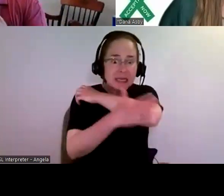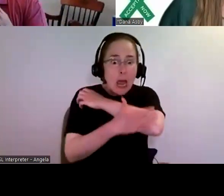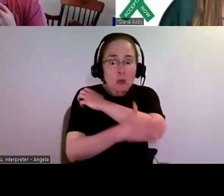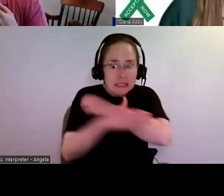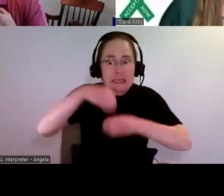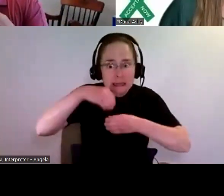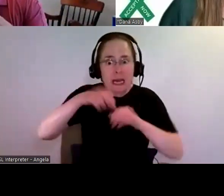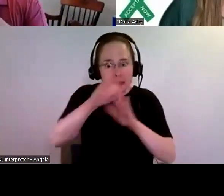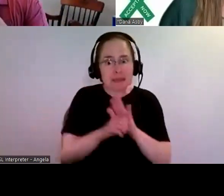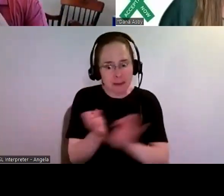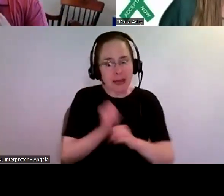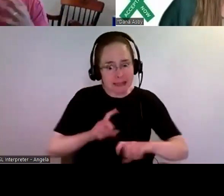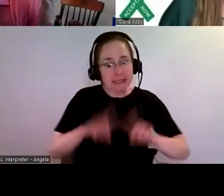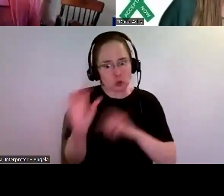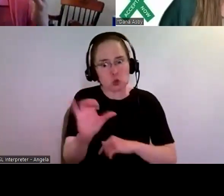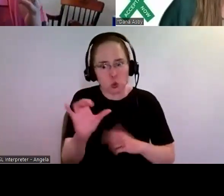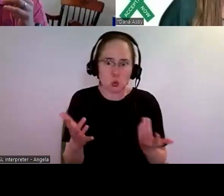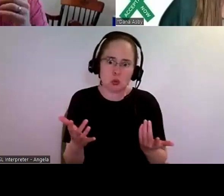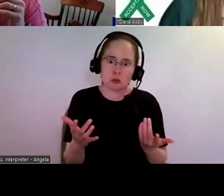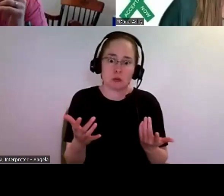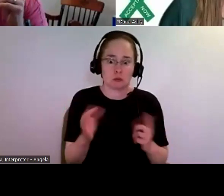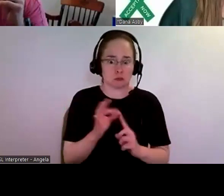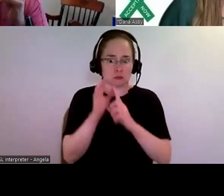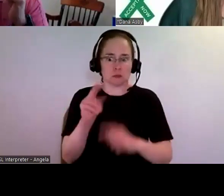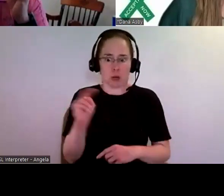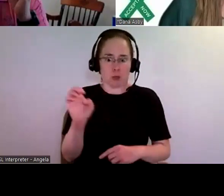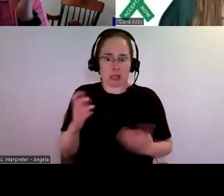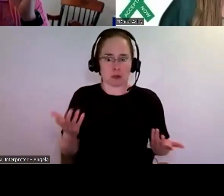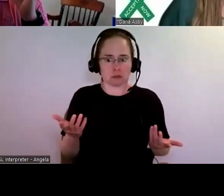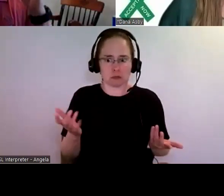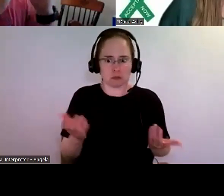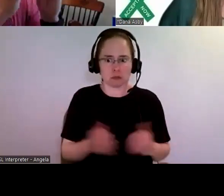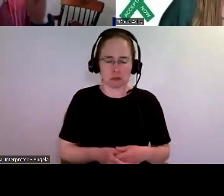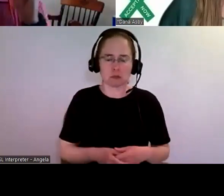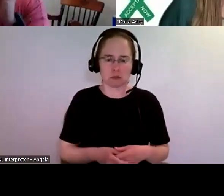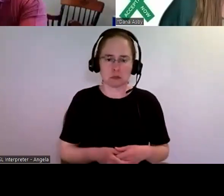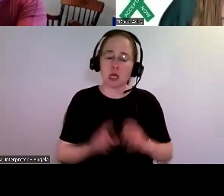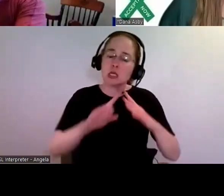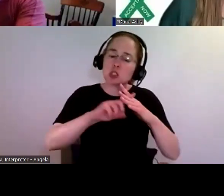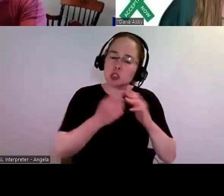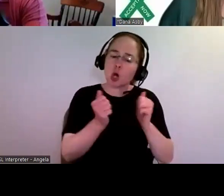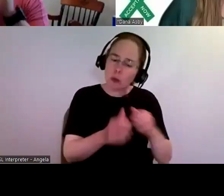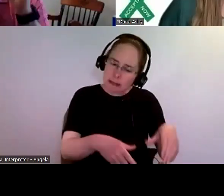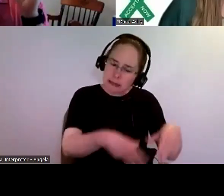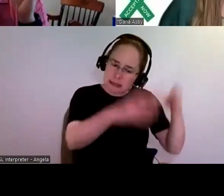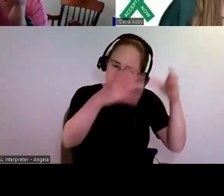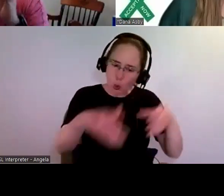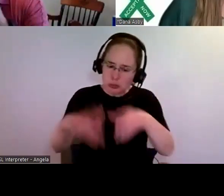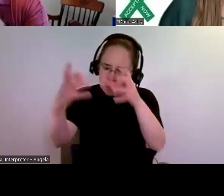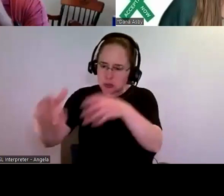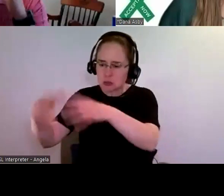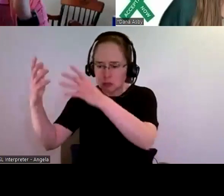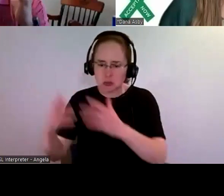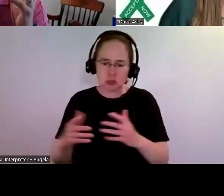state makes a big difference, even in Nebraska. So you start with the silos, start with the